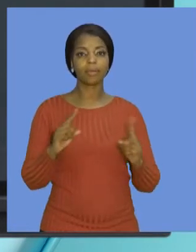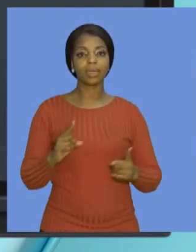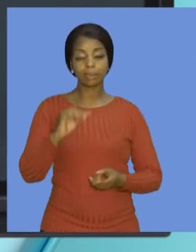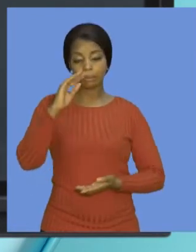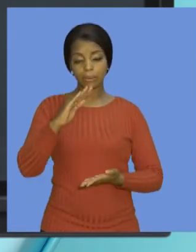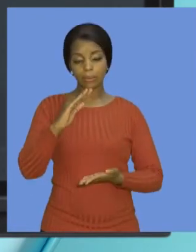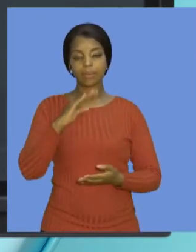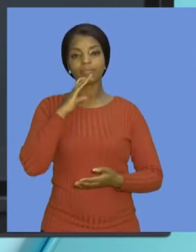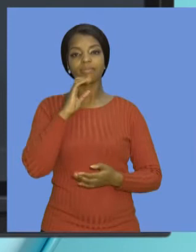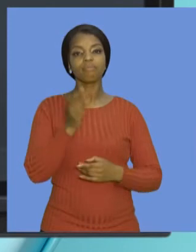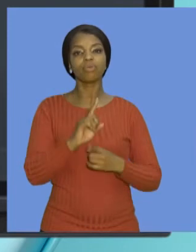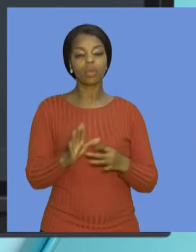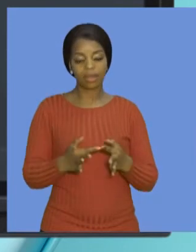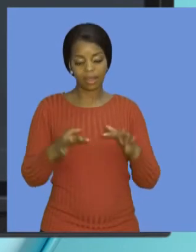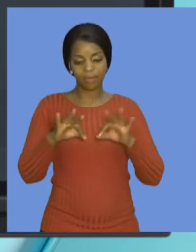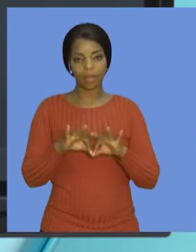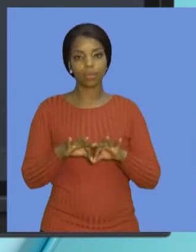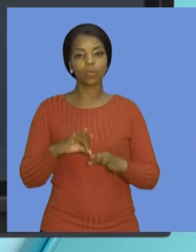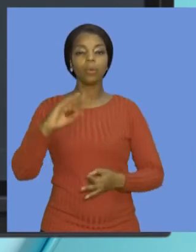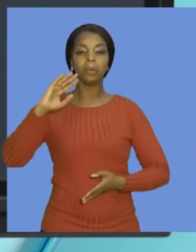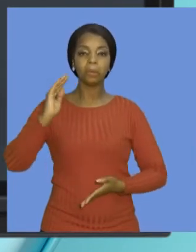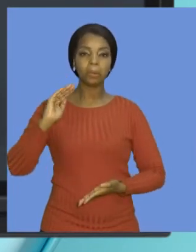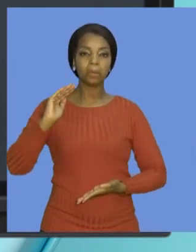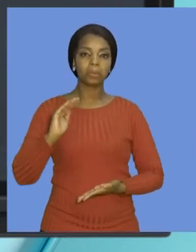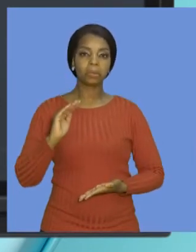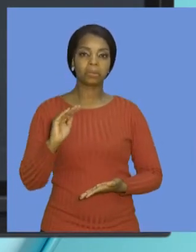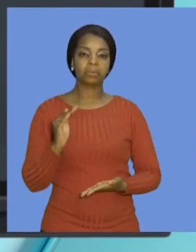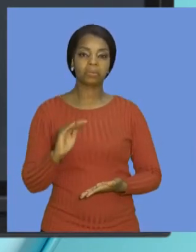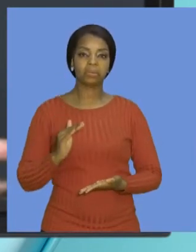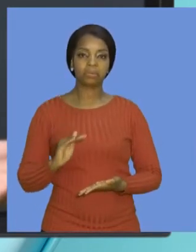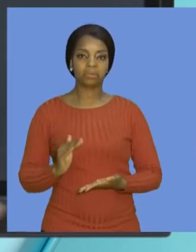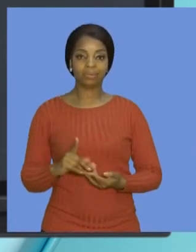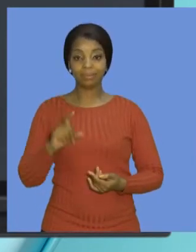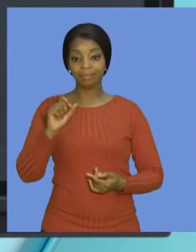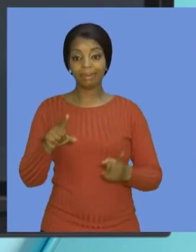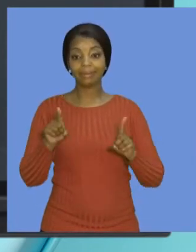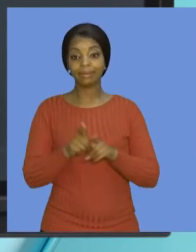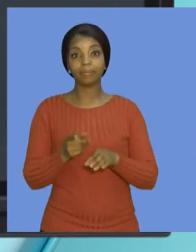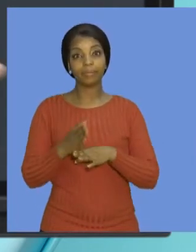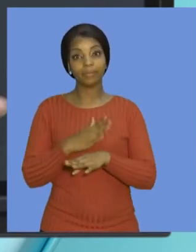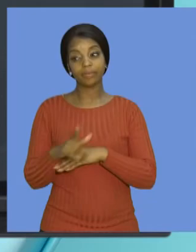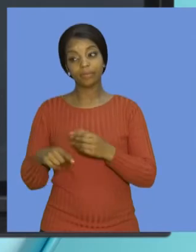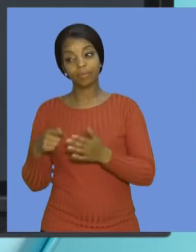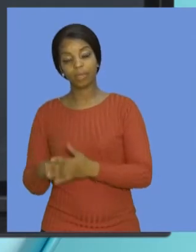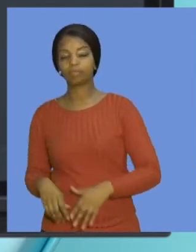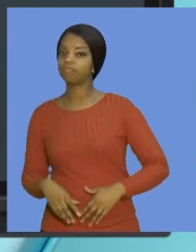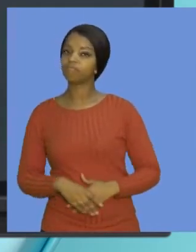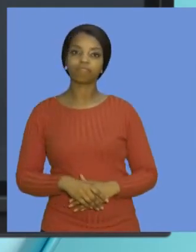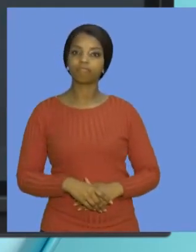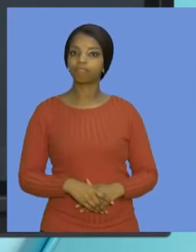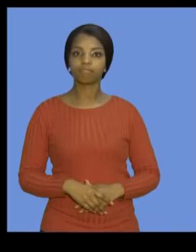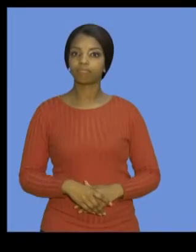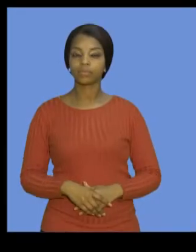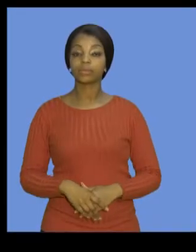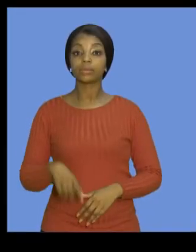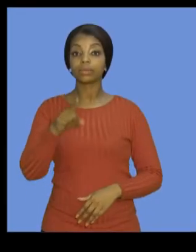value of the initial amount that you might have bought something with or actually invested at that time.